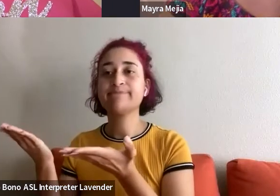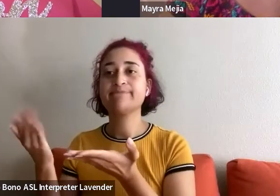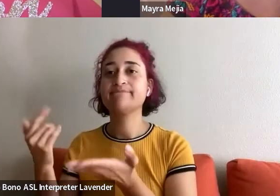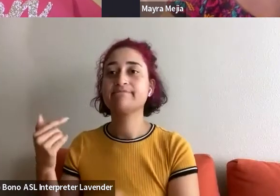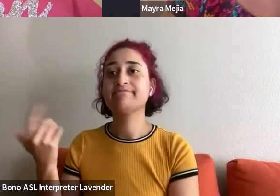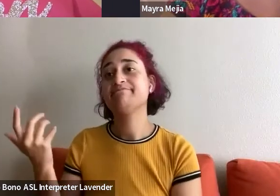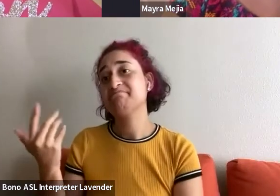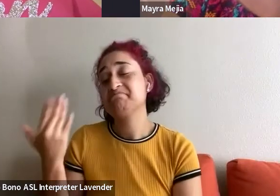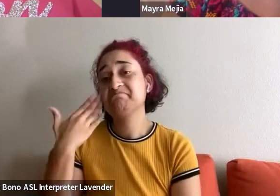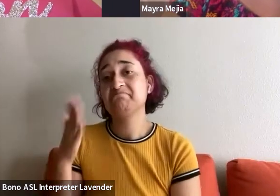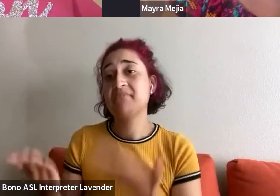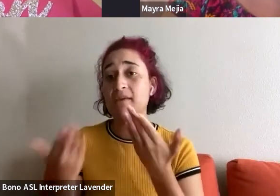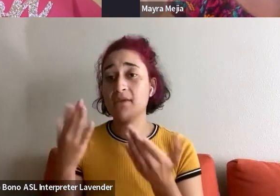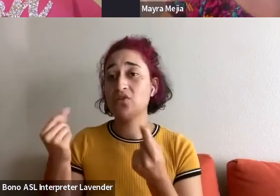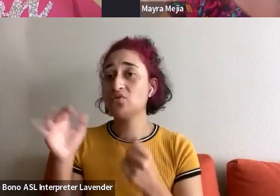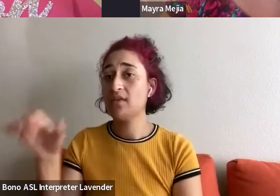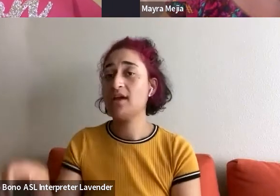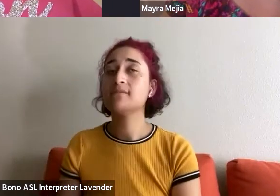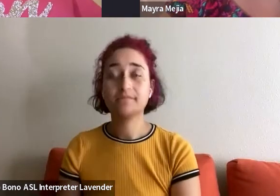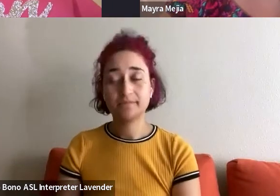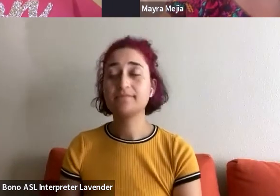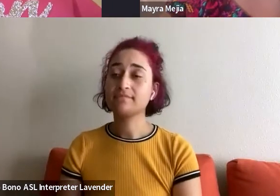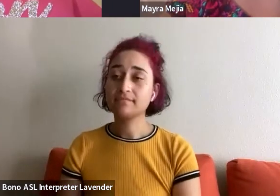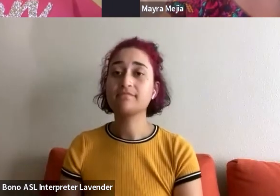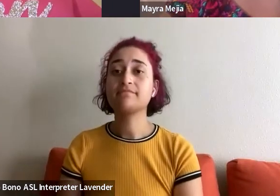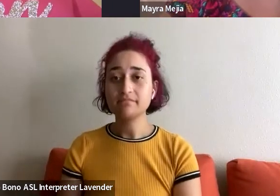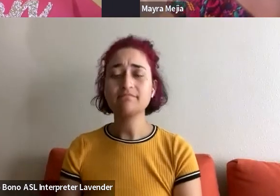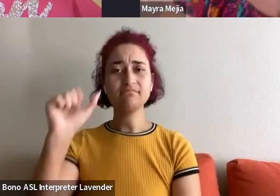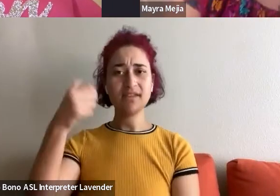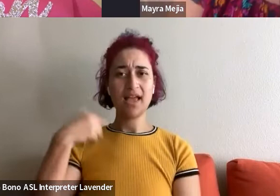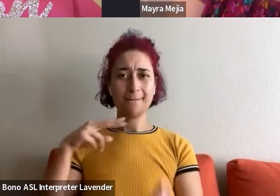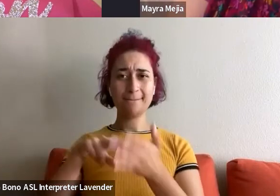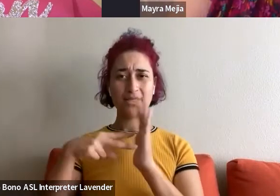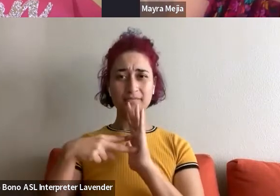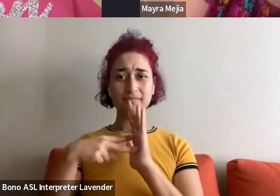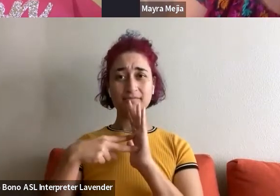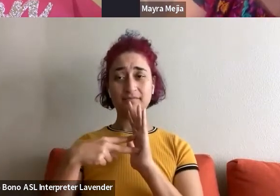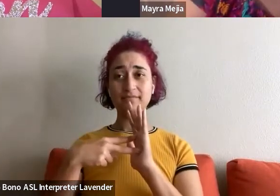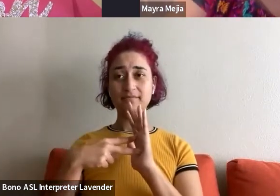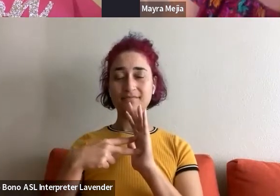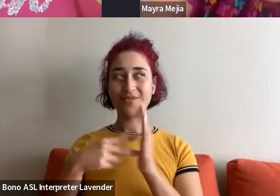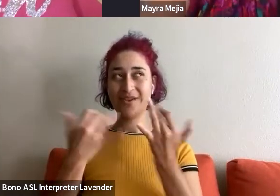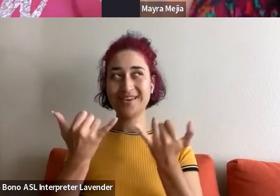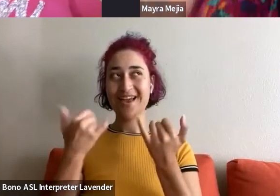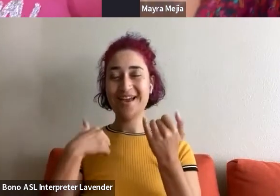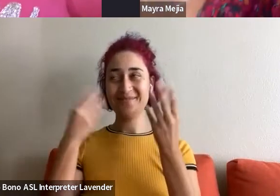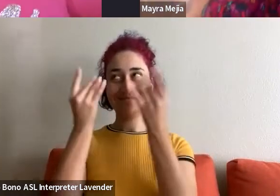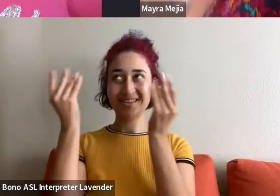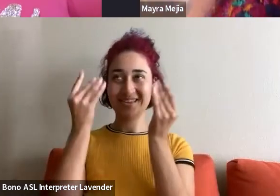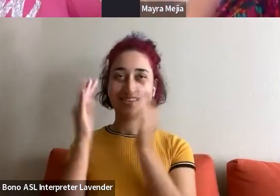that. Mm-hmm. Yeah. I mean, yeah. Okay, now you got me thinking.